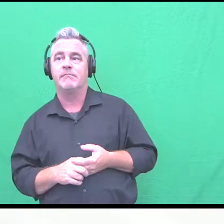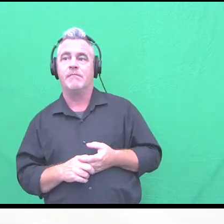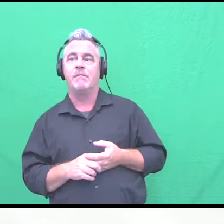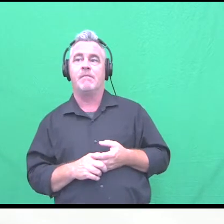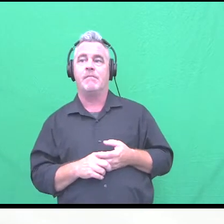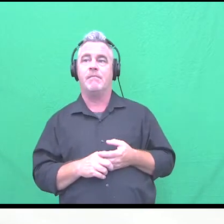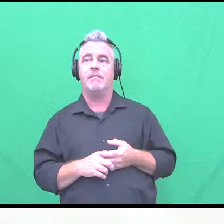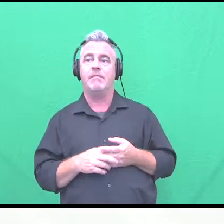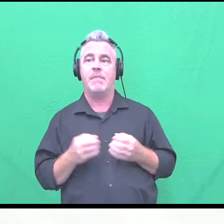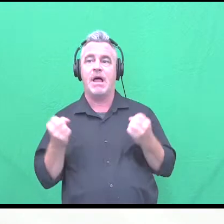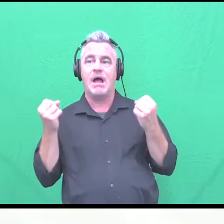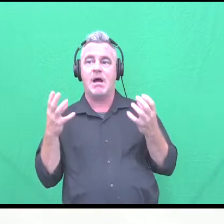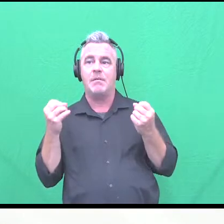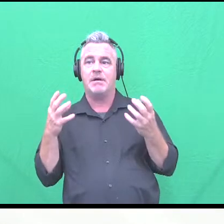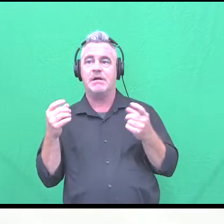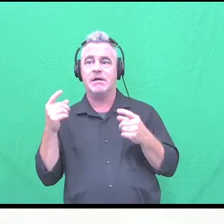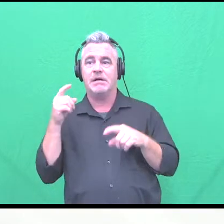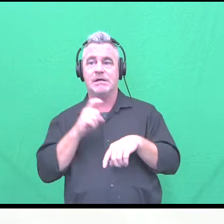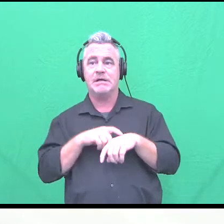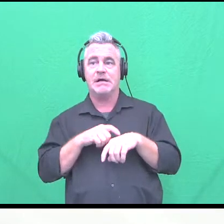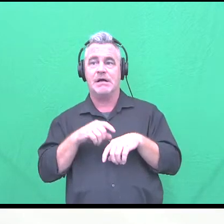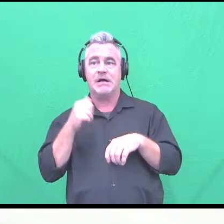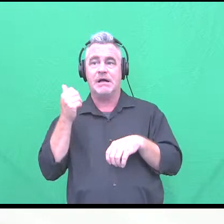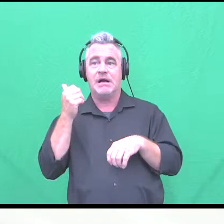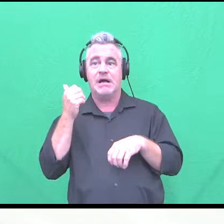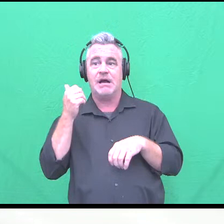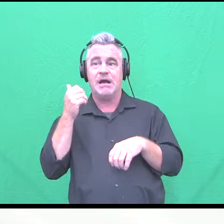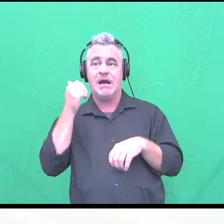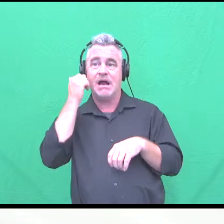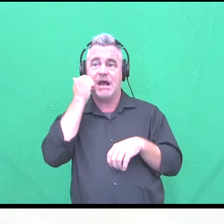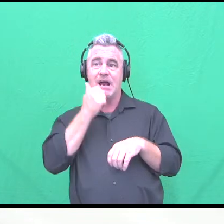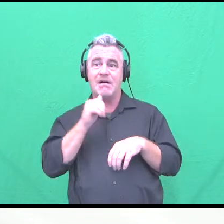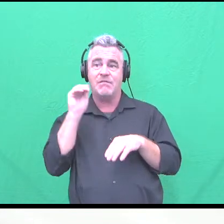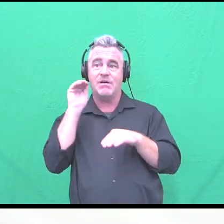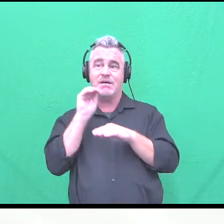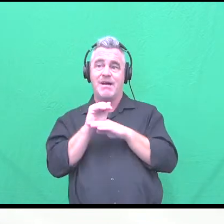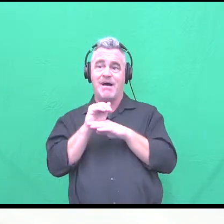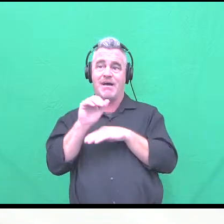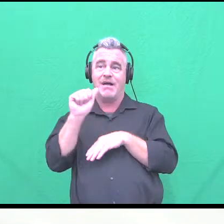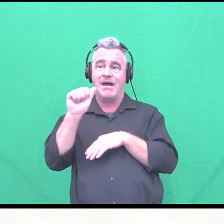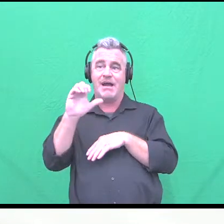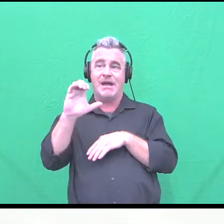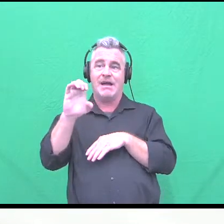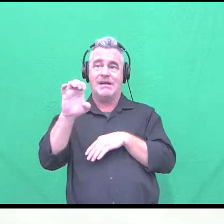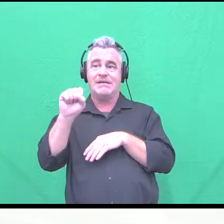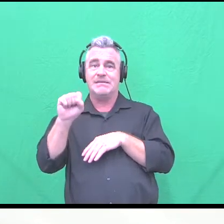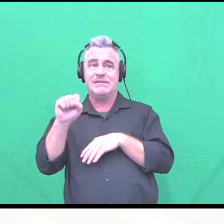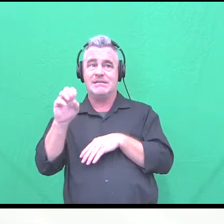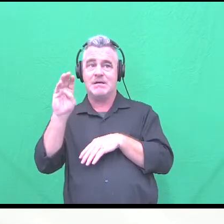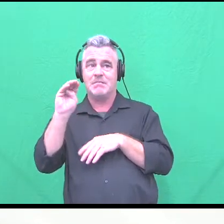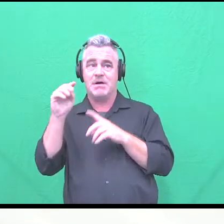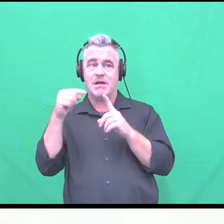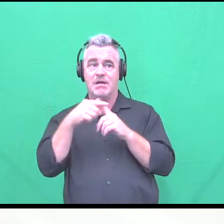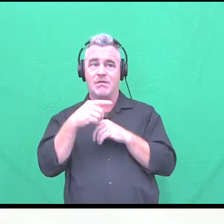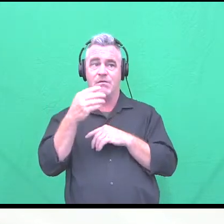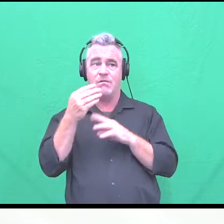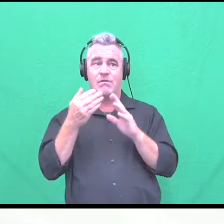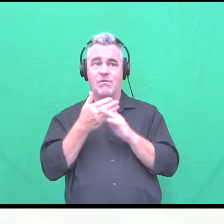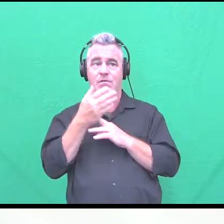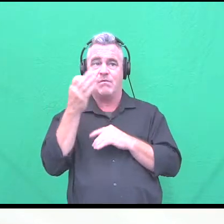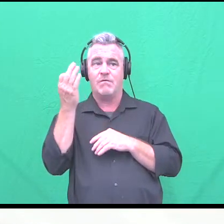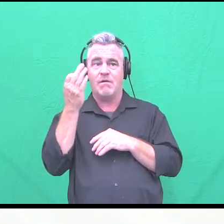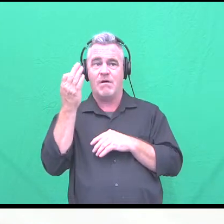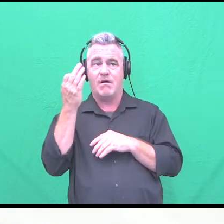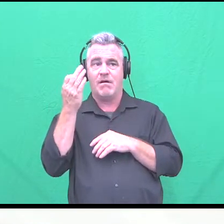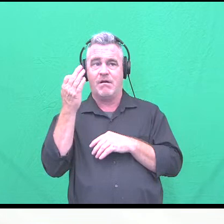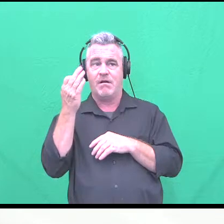school sites for ACES? Every night? They're up there every night, every Monday through Friday? Monday through Friday, with the exception of, I think they